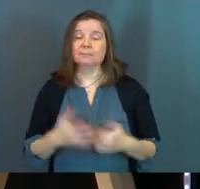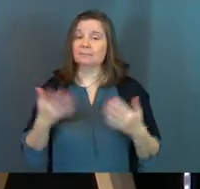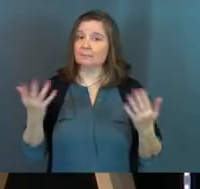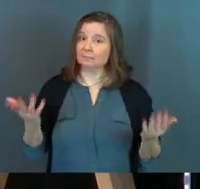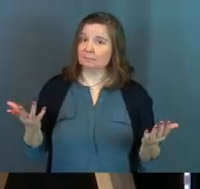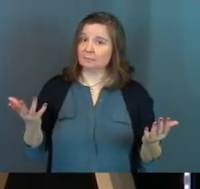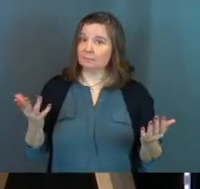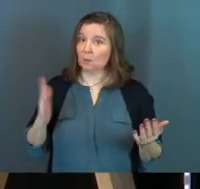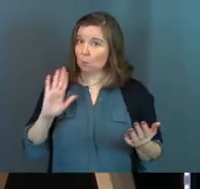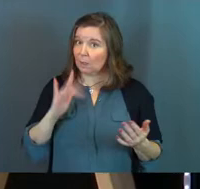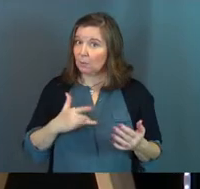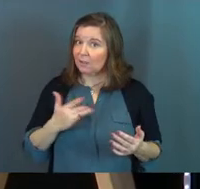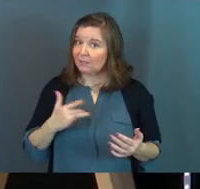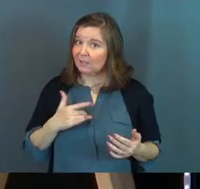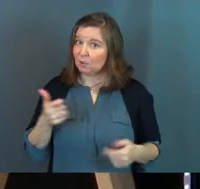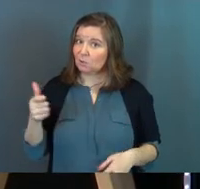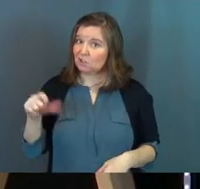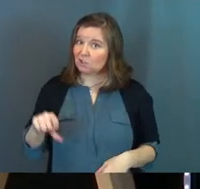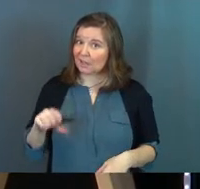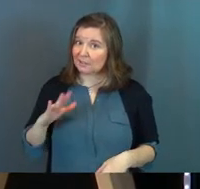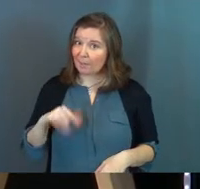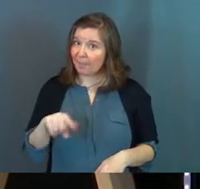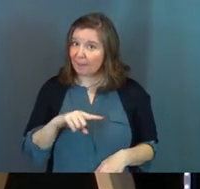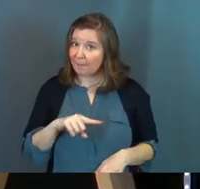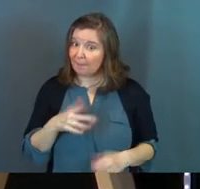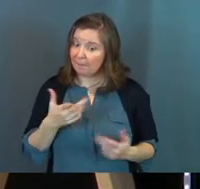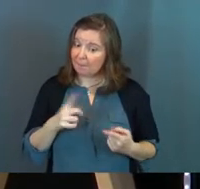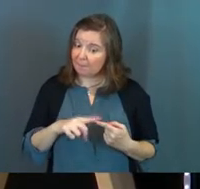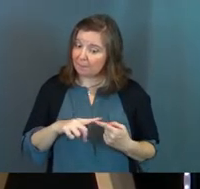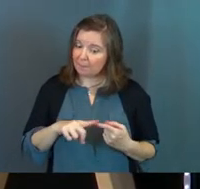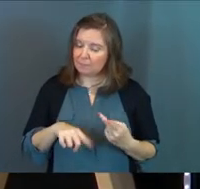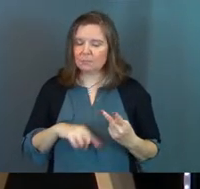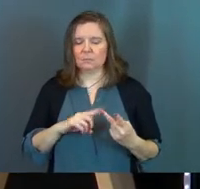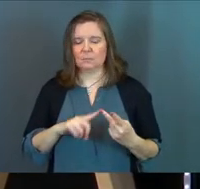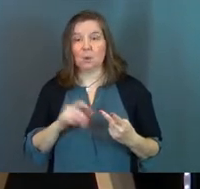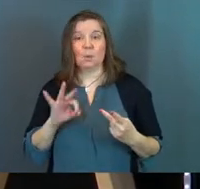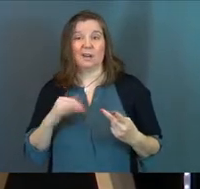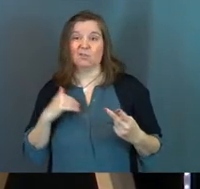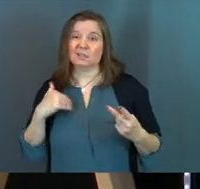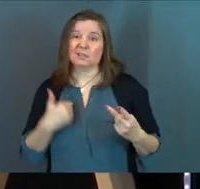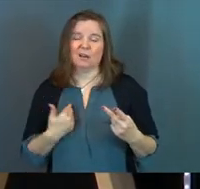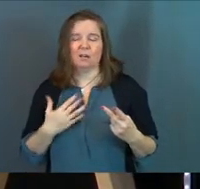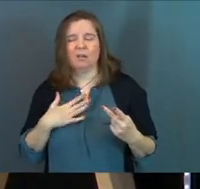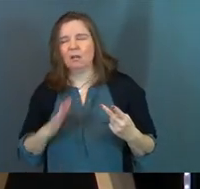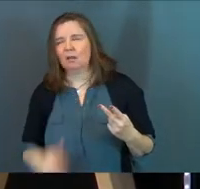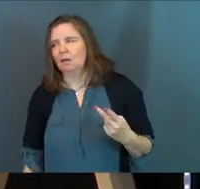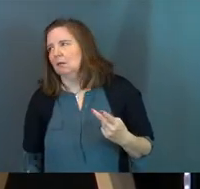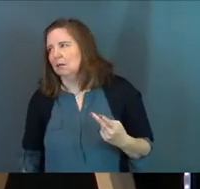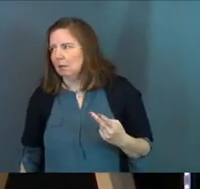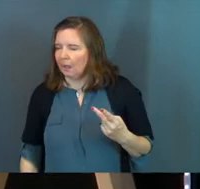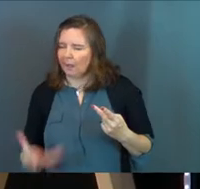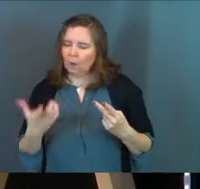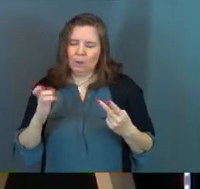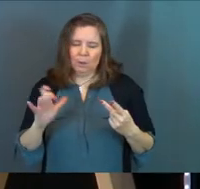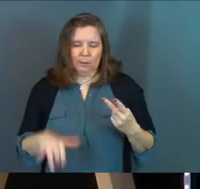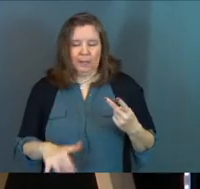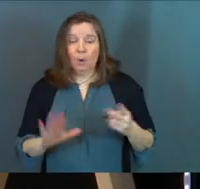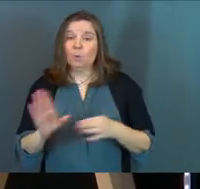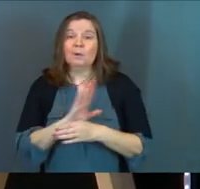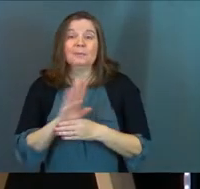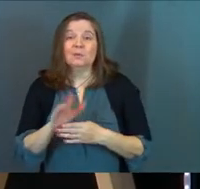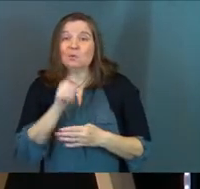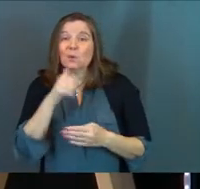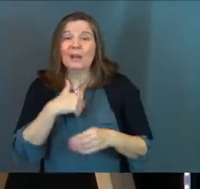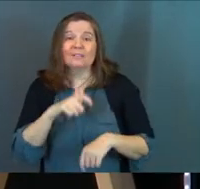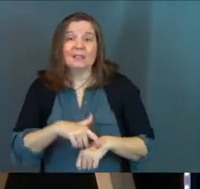So, will we feel rejection by them? What if we're just tired? We're wore out. We're busy.